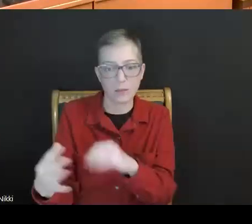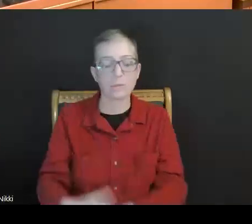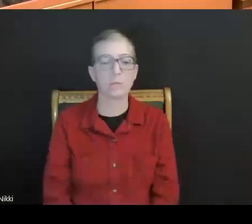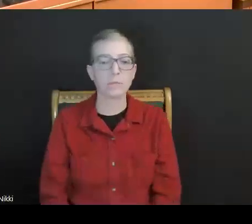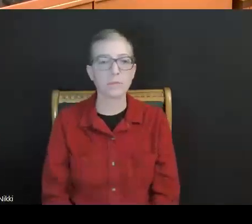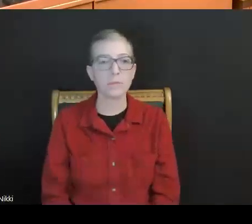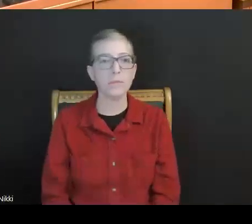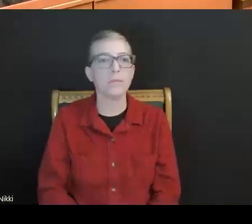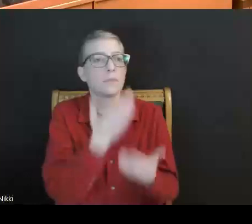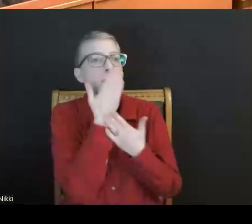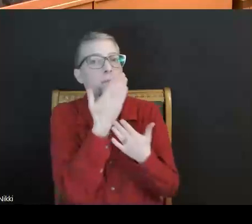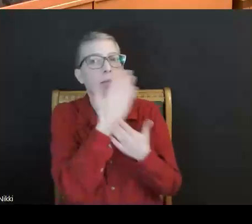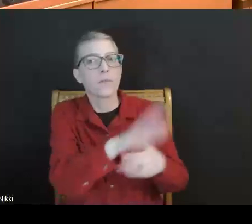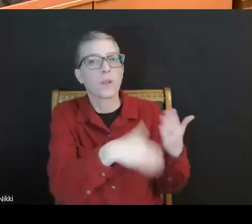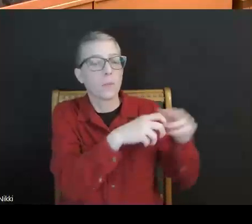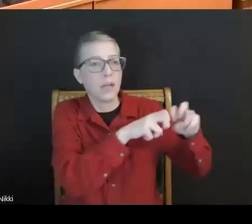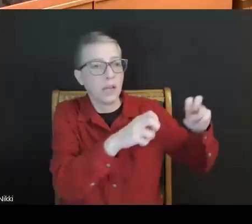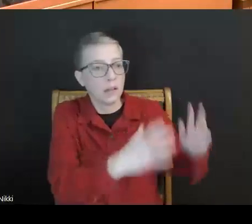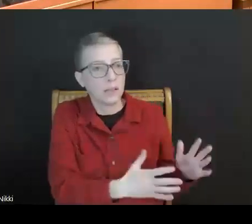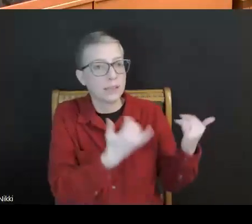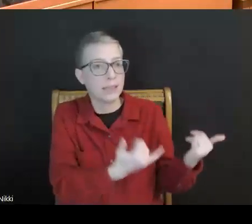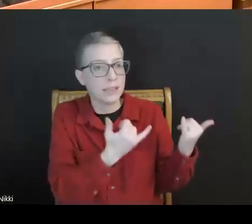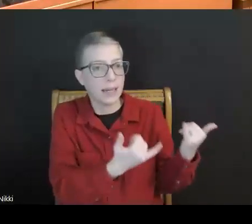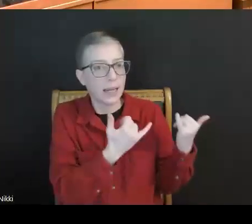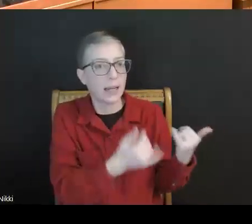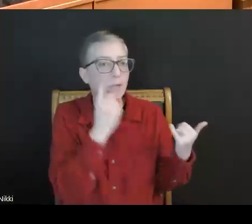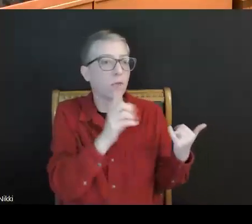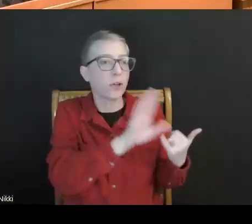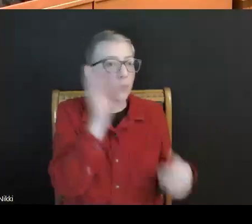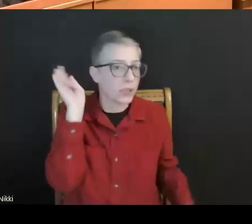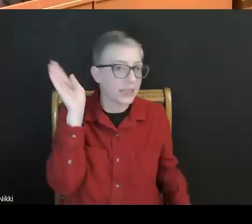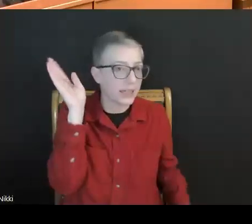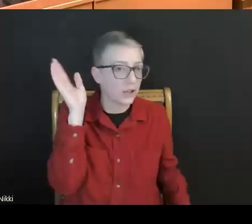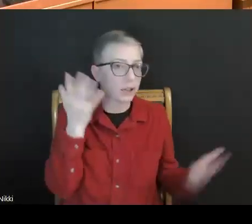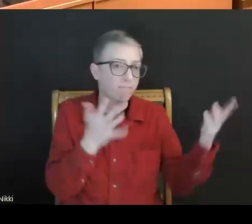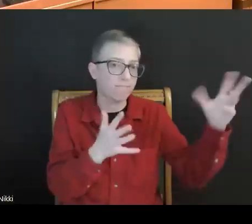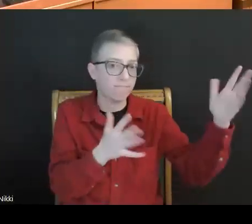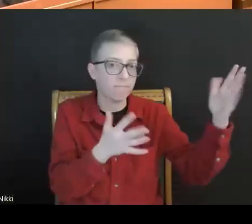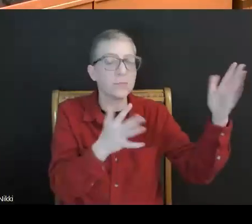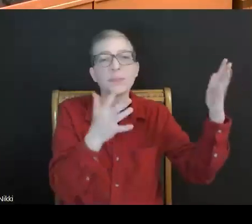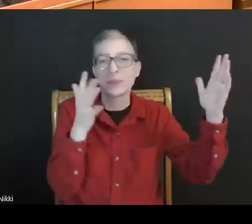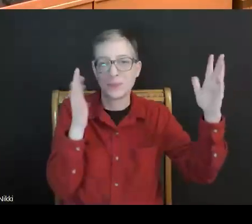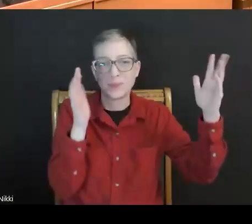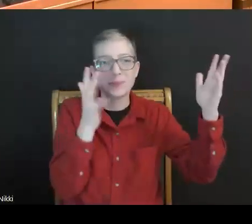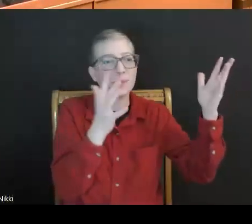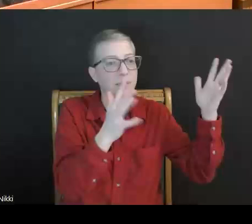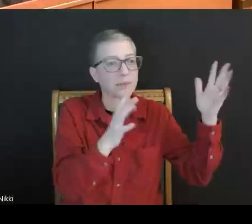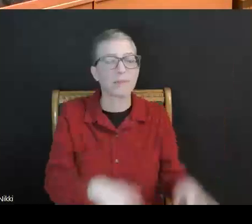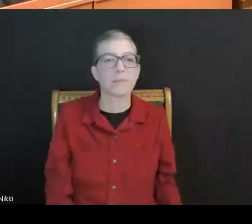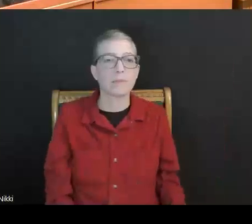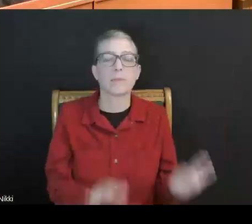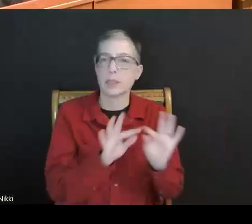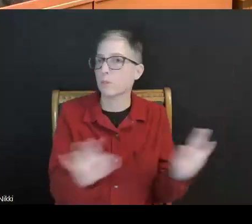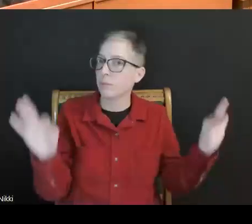want to thank all of the panelists today for presenting a very important